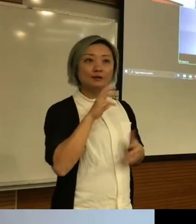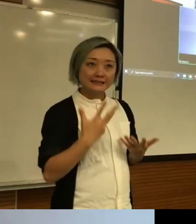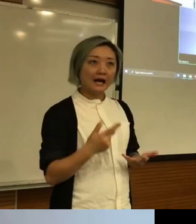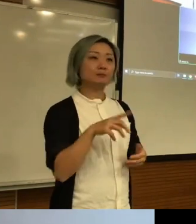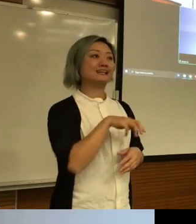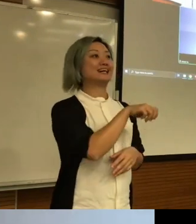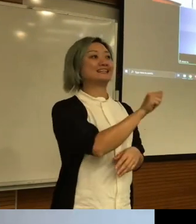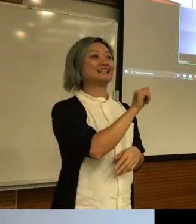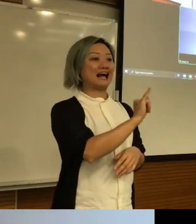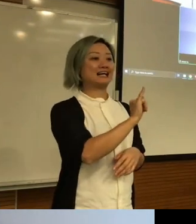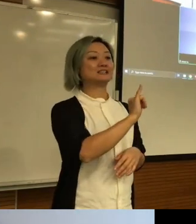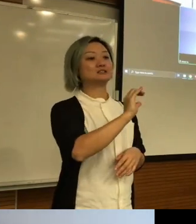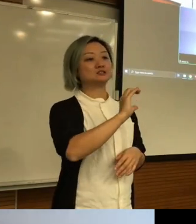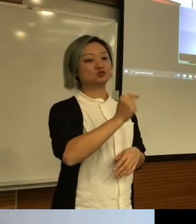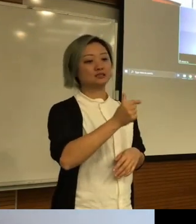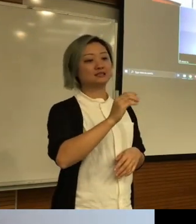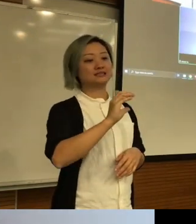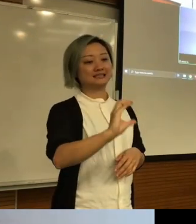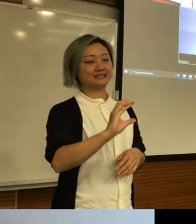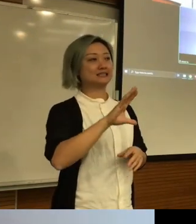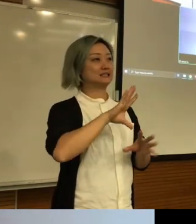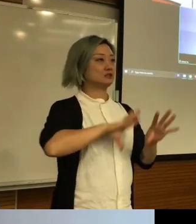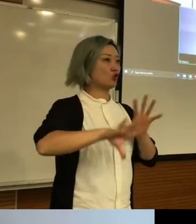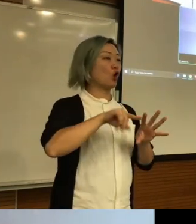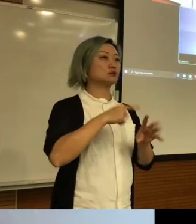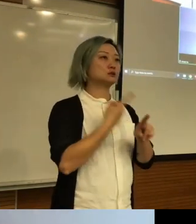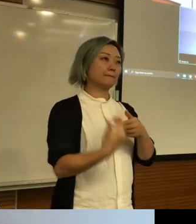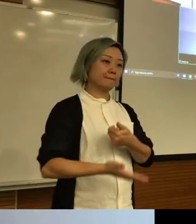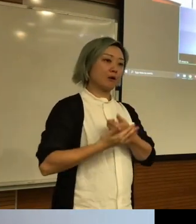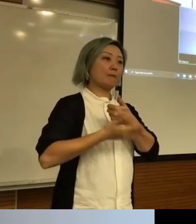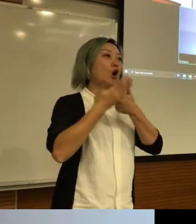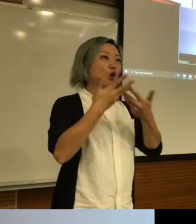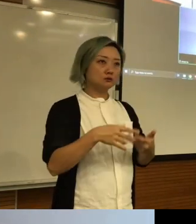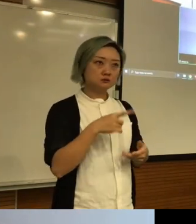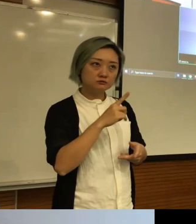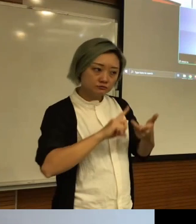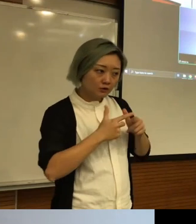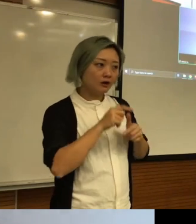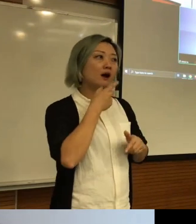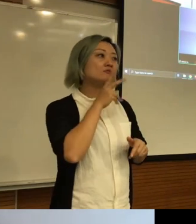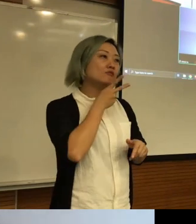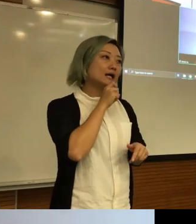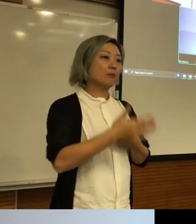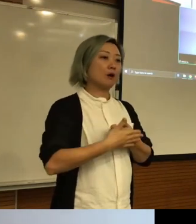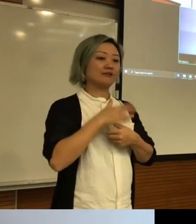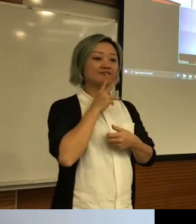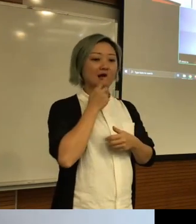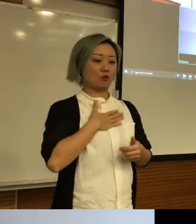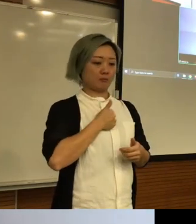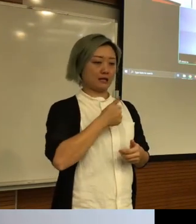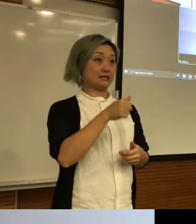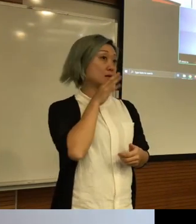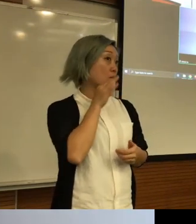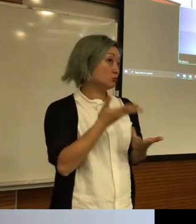do you think they play in facilitating simultaneous interpreters during their preparation? Okay, so thank